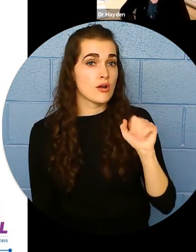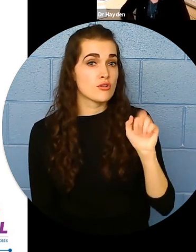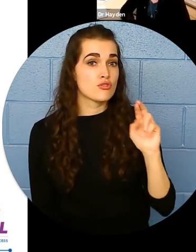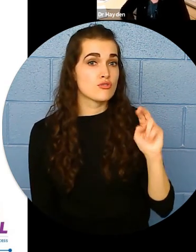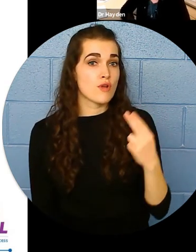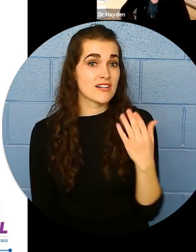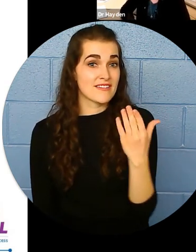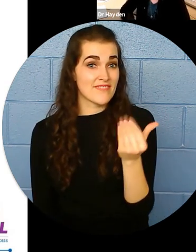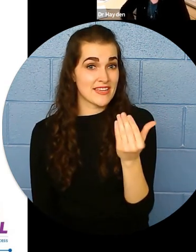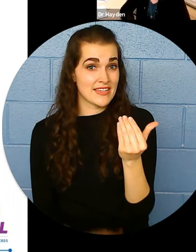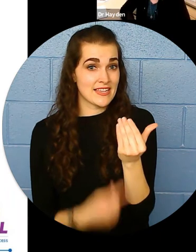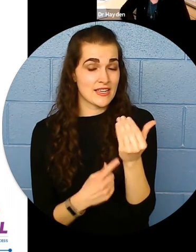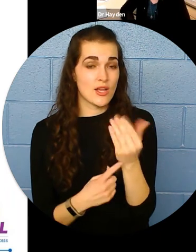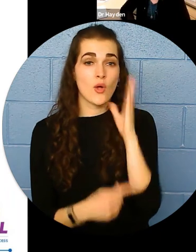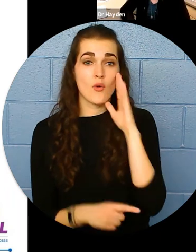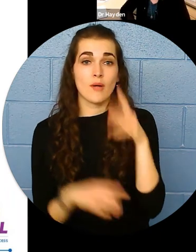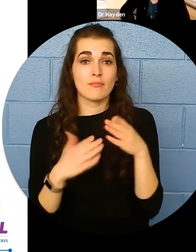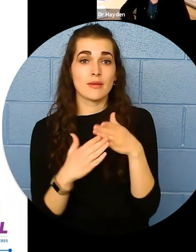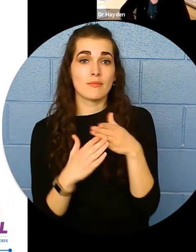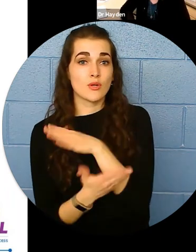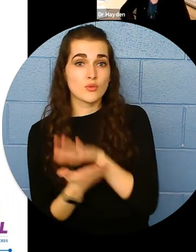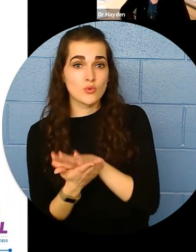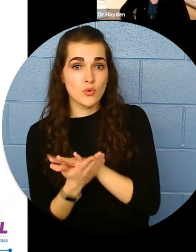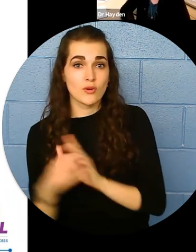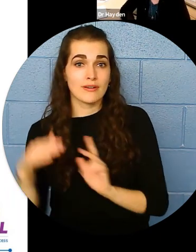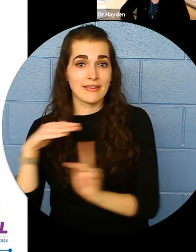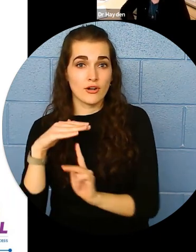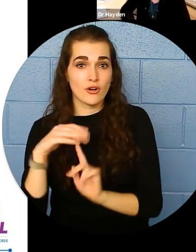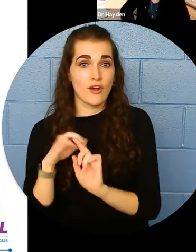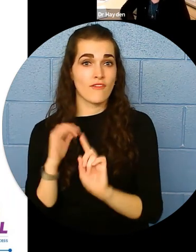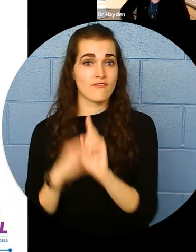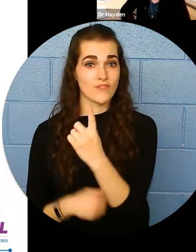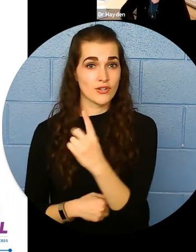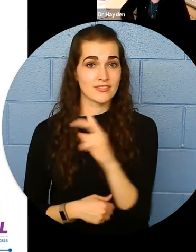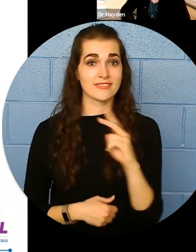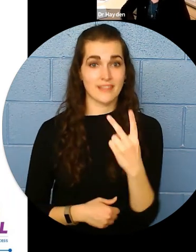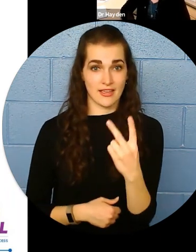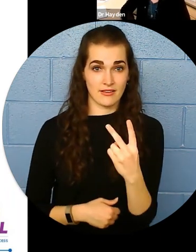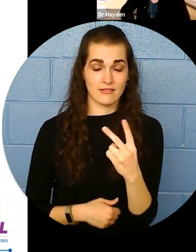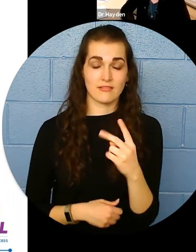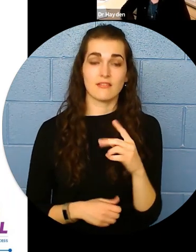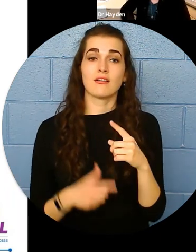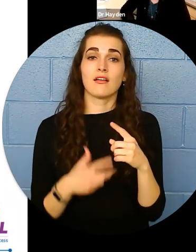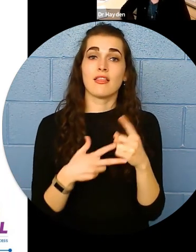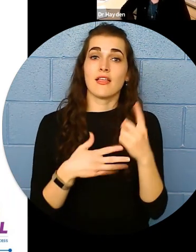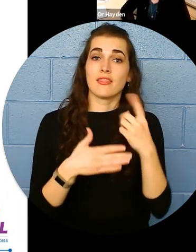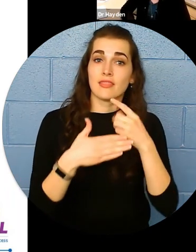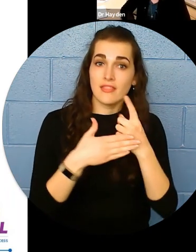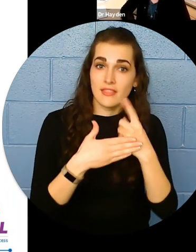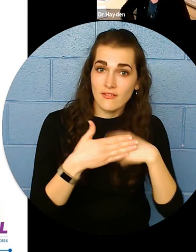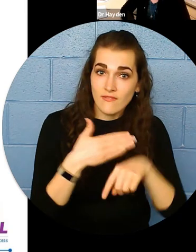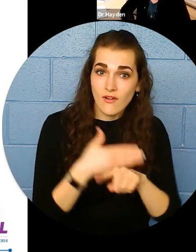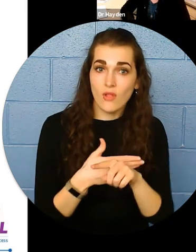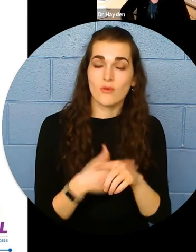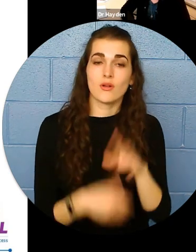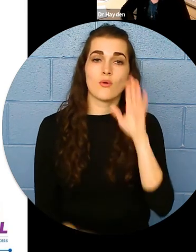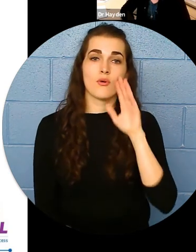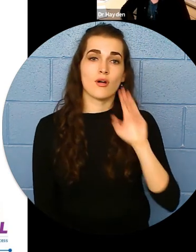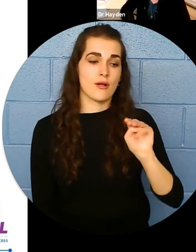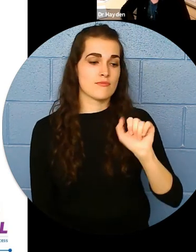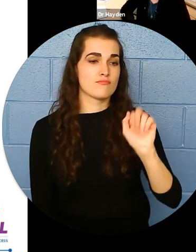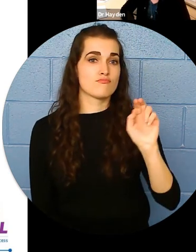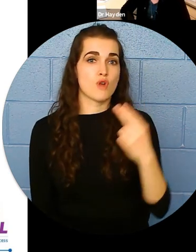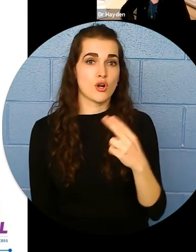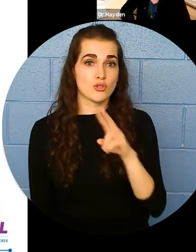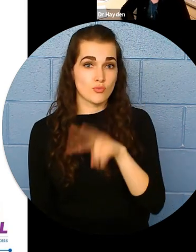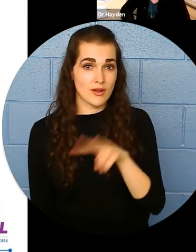15th, we will phase in preschool through second grade. And then starting on March the 22nd, we will phase in the